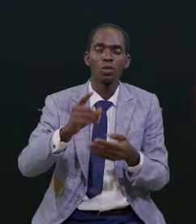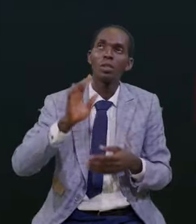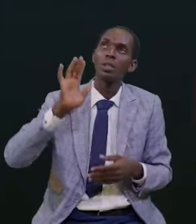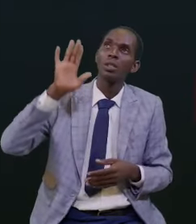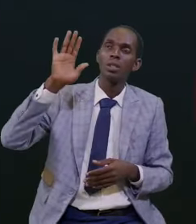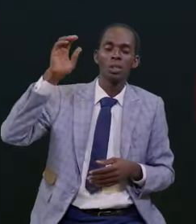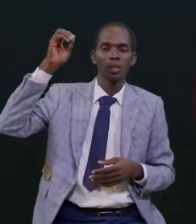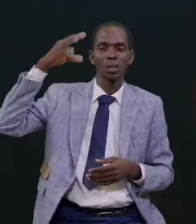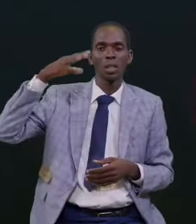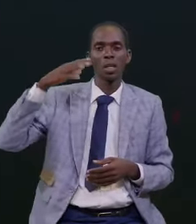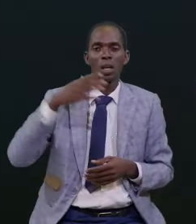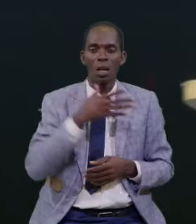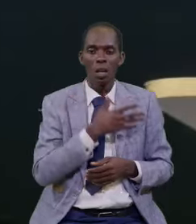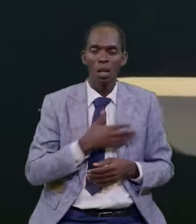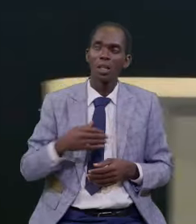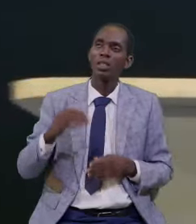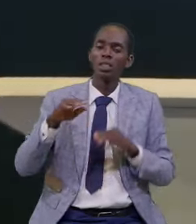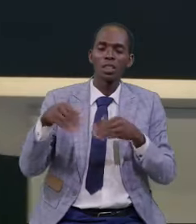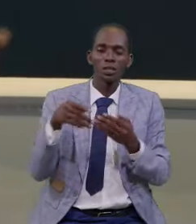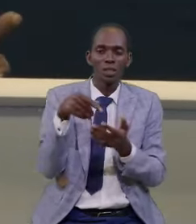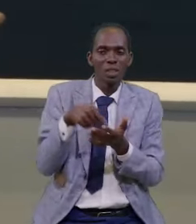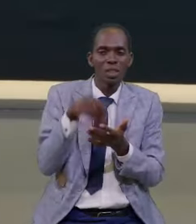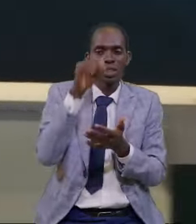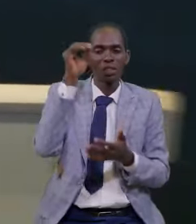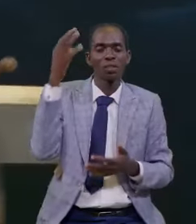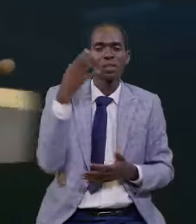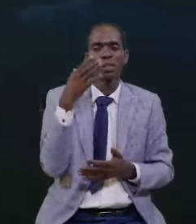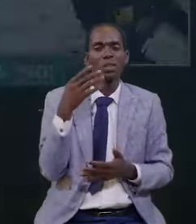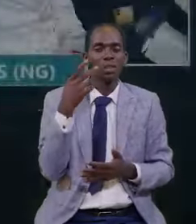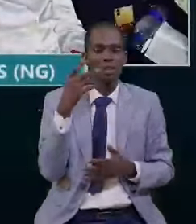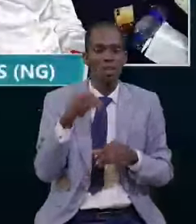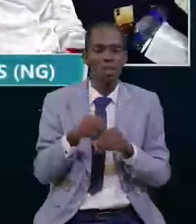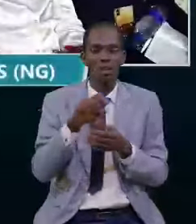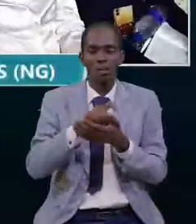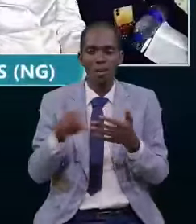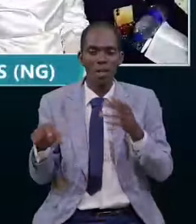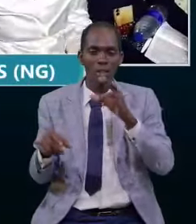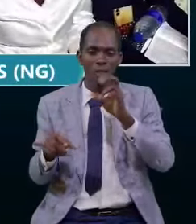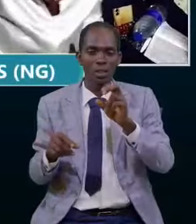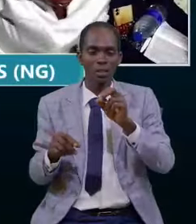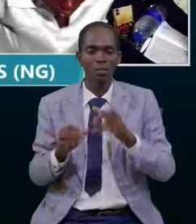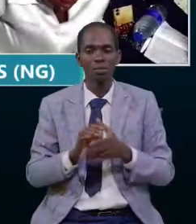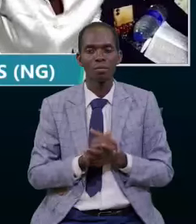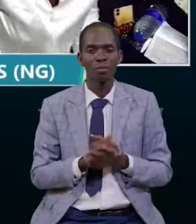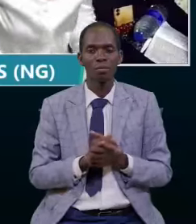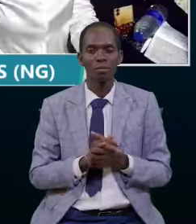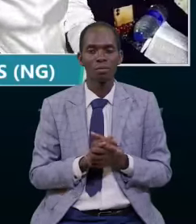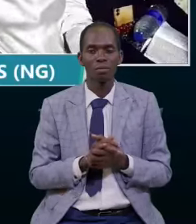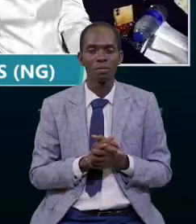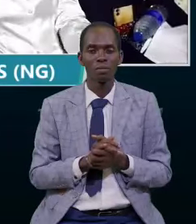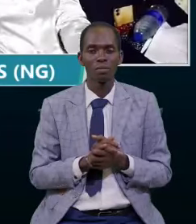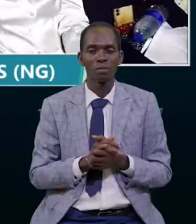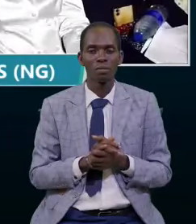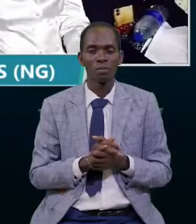you this grace. It tells us there in verse 30. Look at verse 30 there. In verse 30, as they